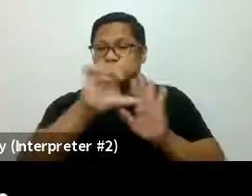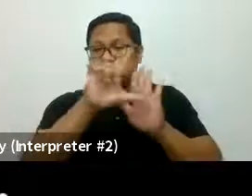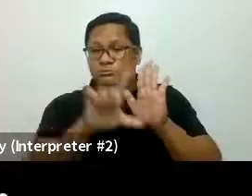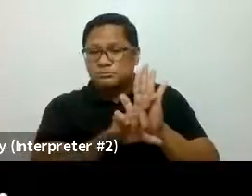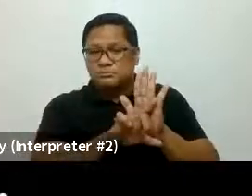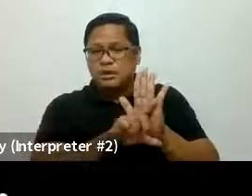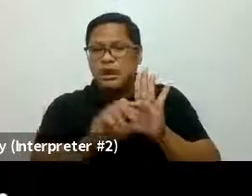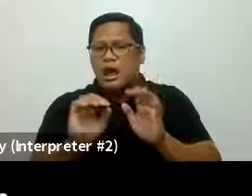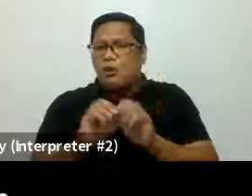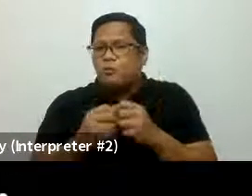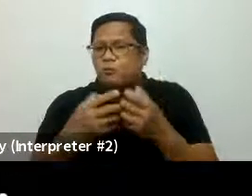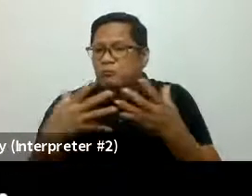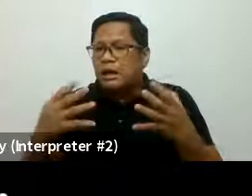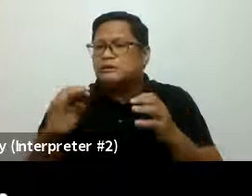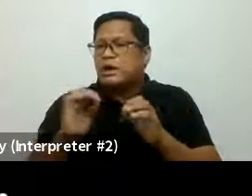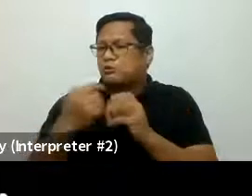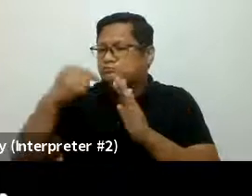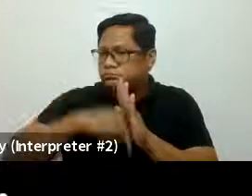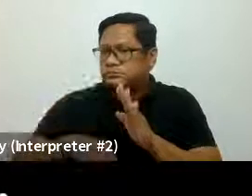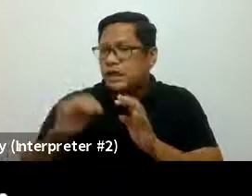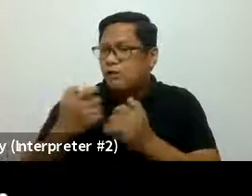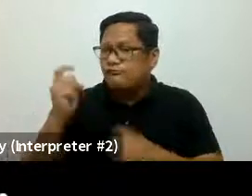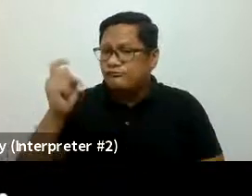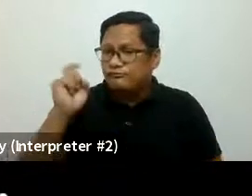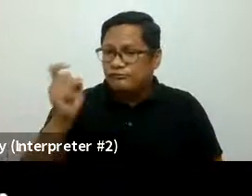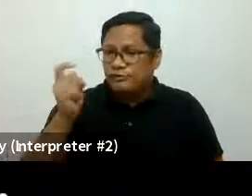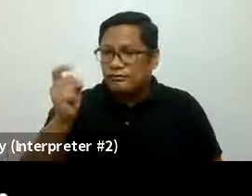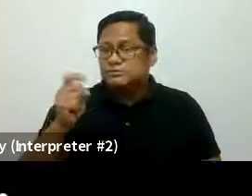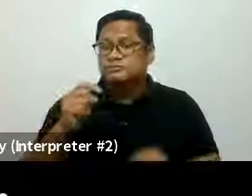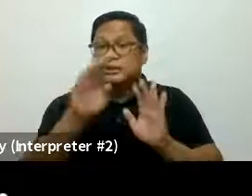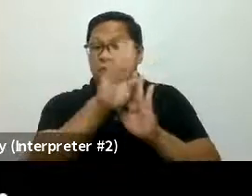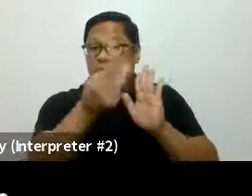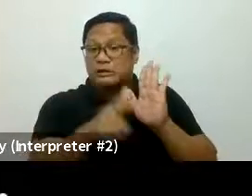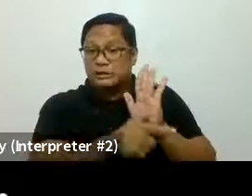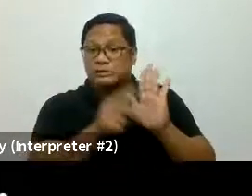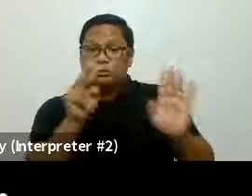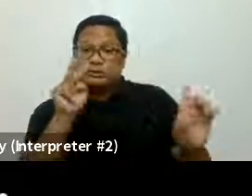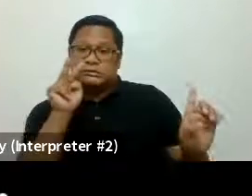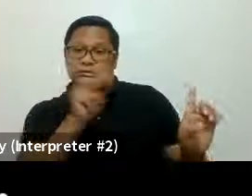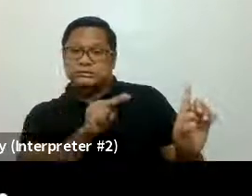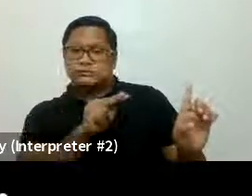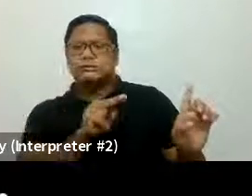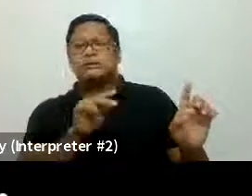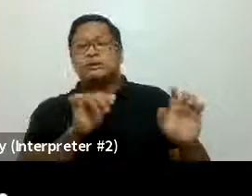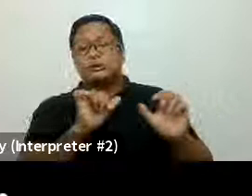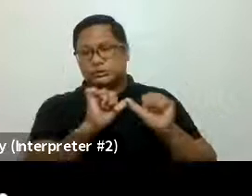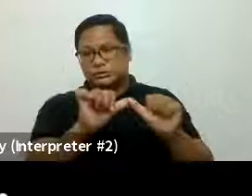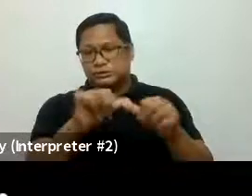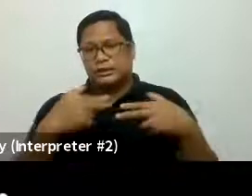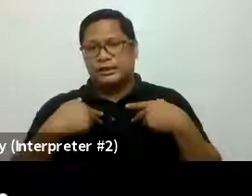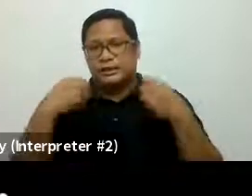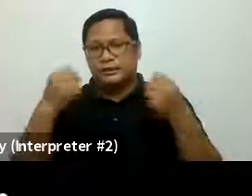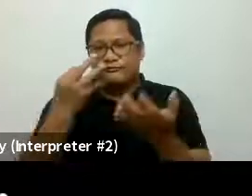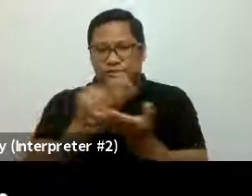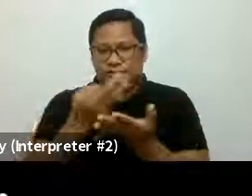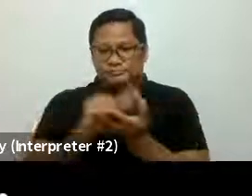how deep, how fast, and on the background that we are looking for sustainable health